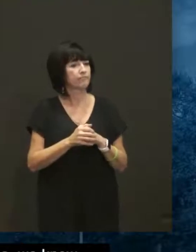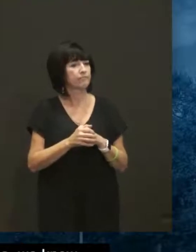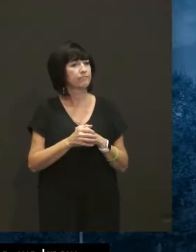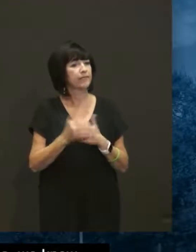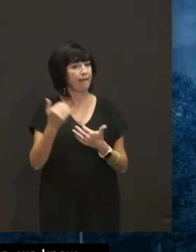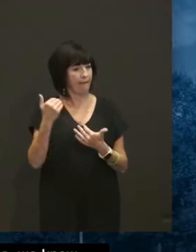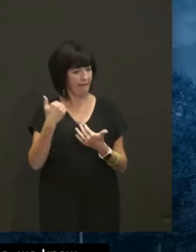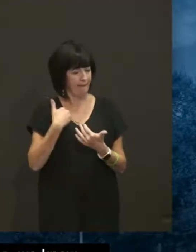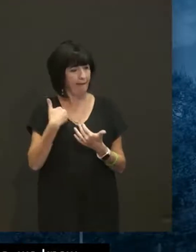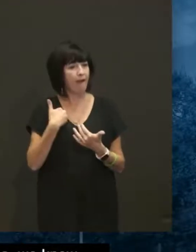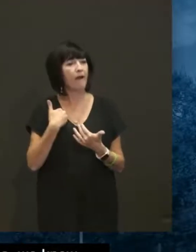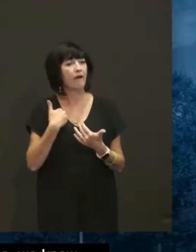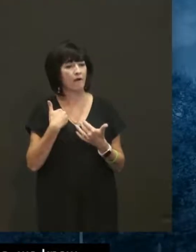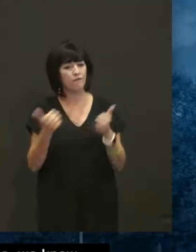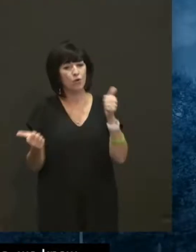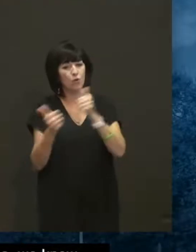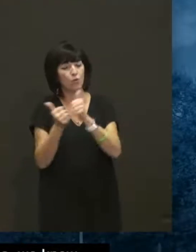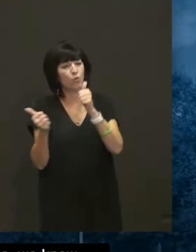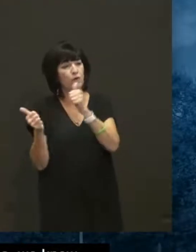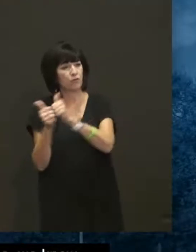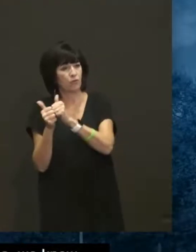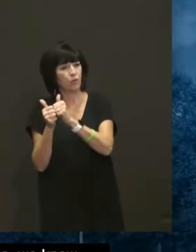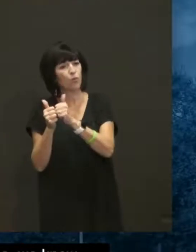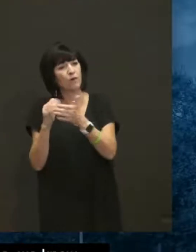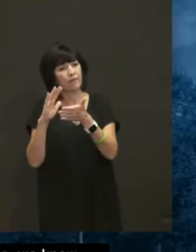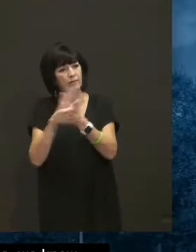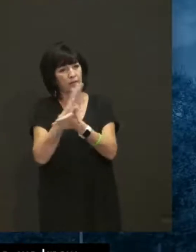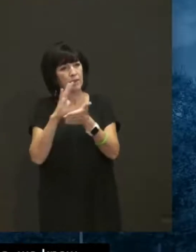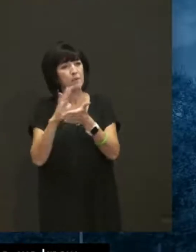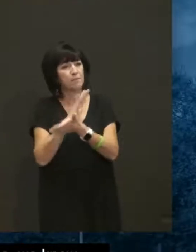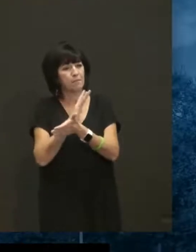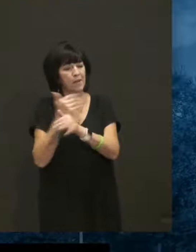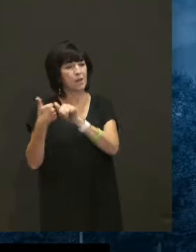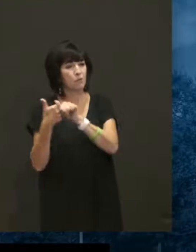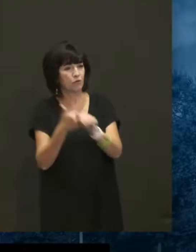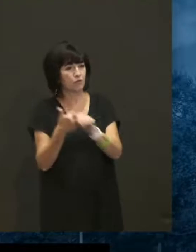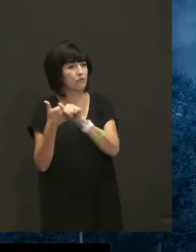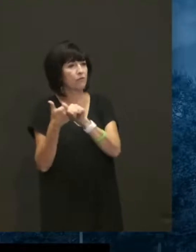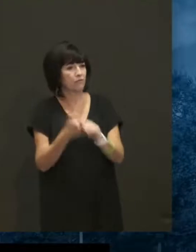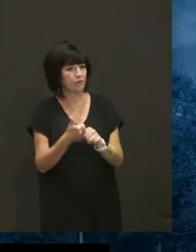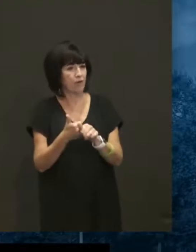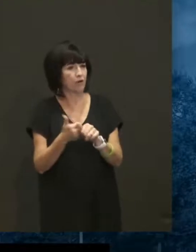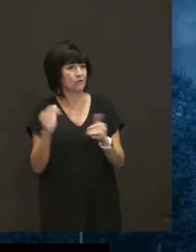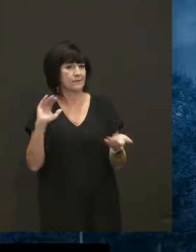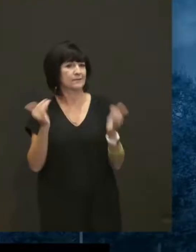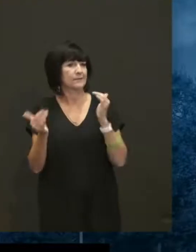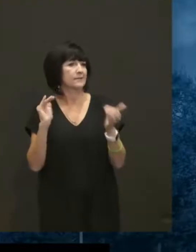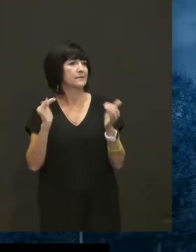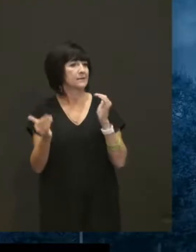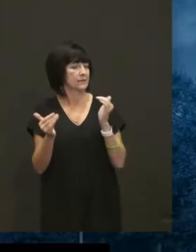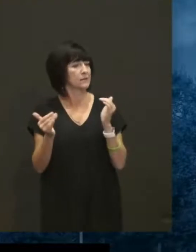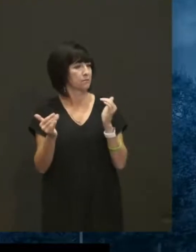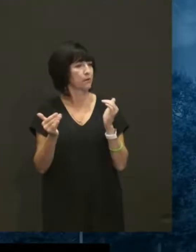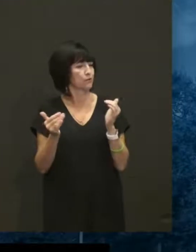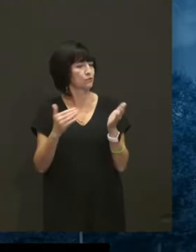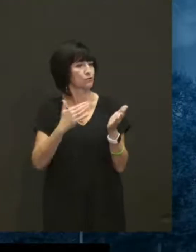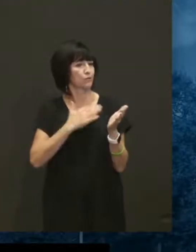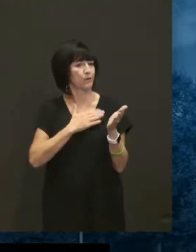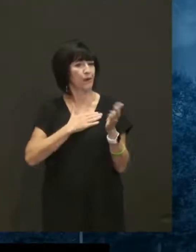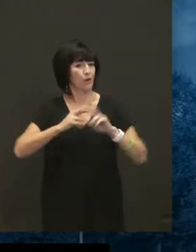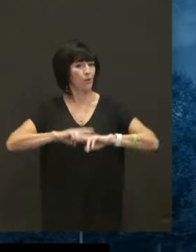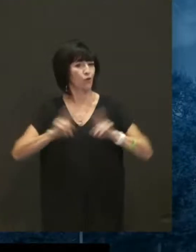ballot trail. And so if you think about all the things and compare our readiness to the election coming up with where we